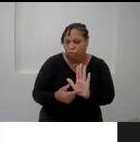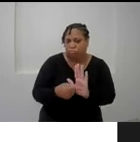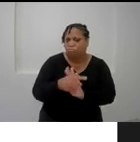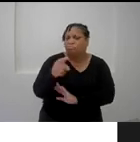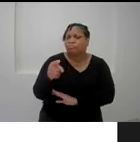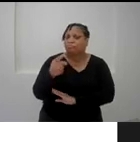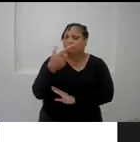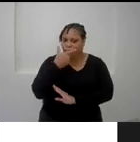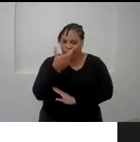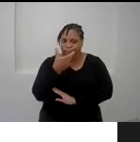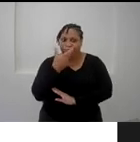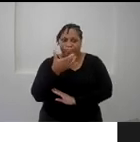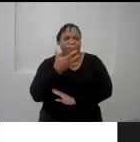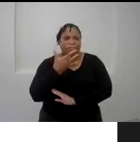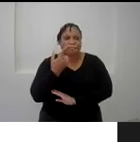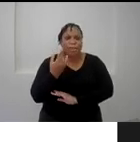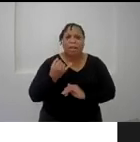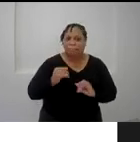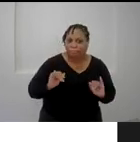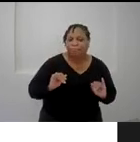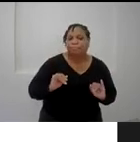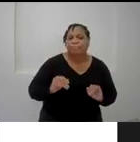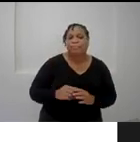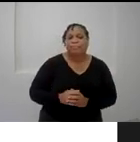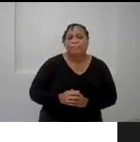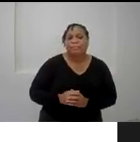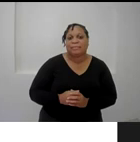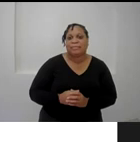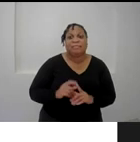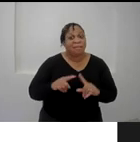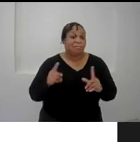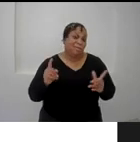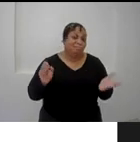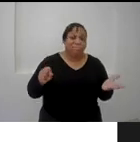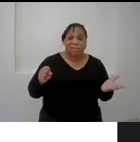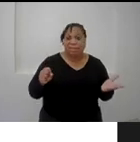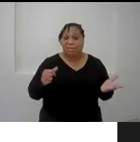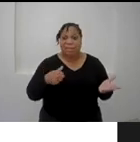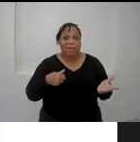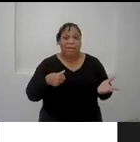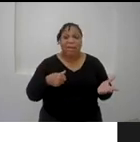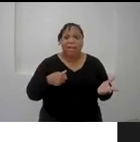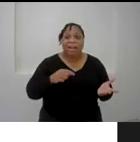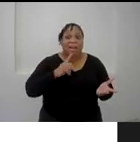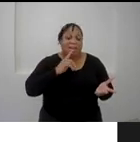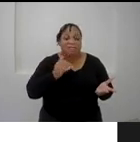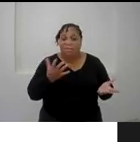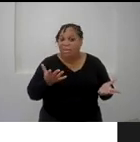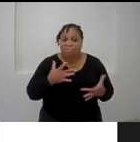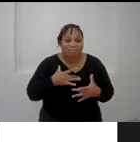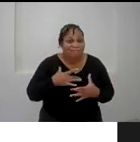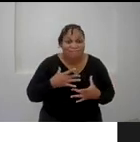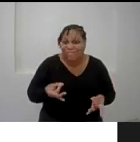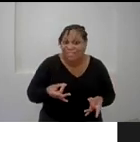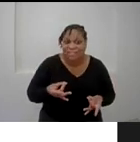at that if they would like on their own time. But yeah, I really like, I'm interested, and I'm